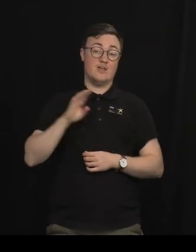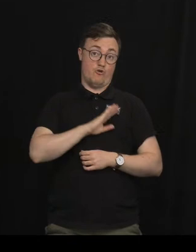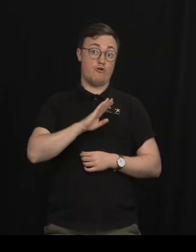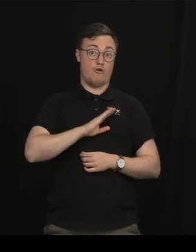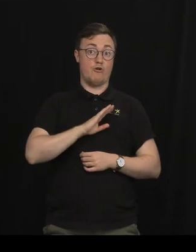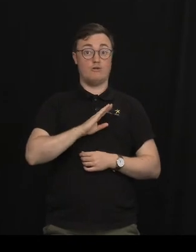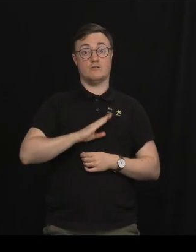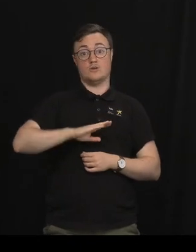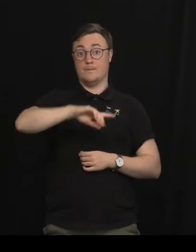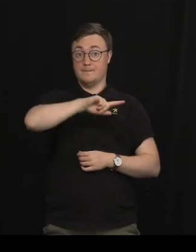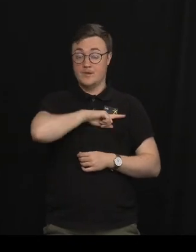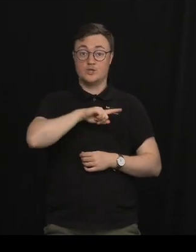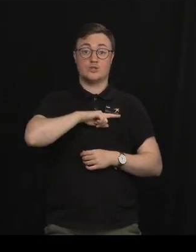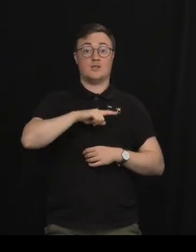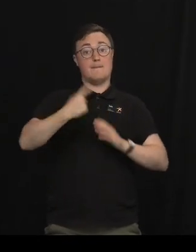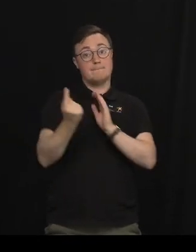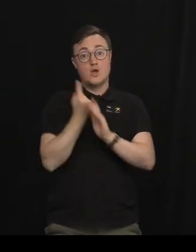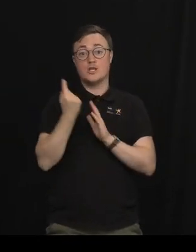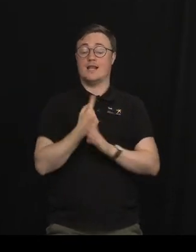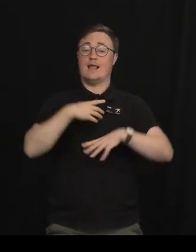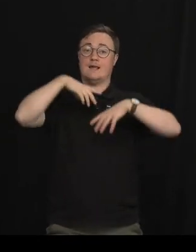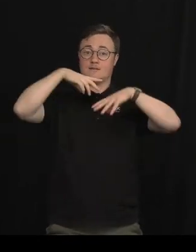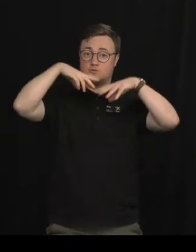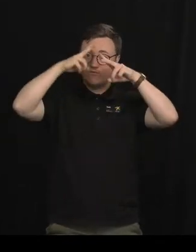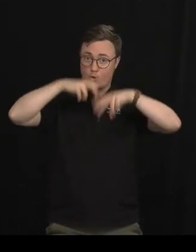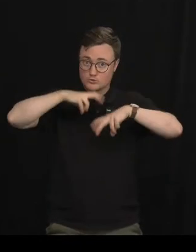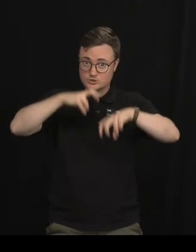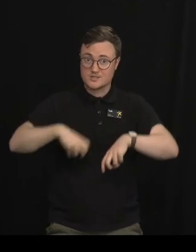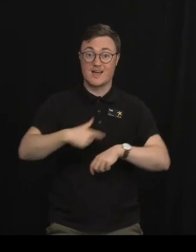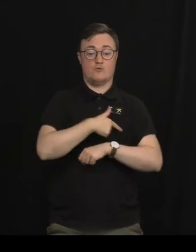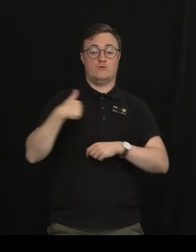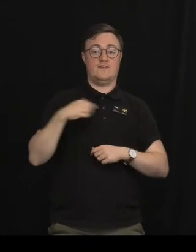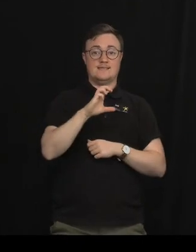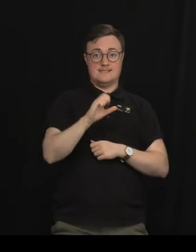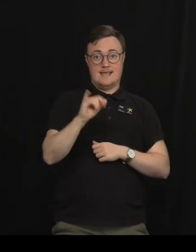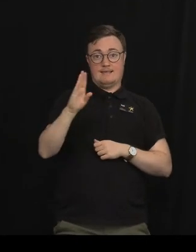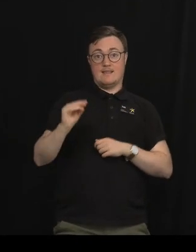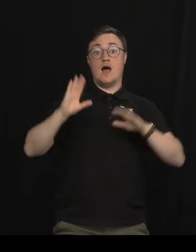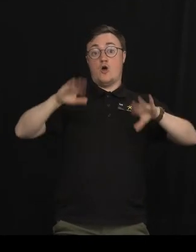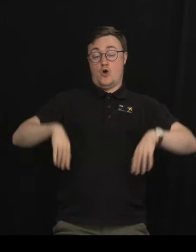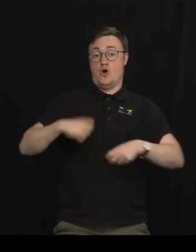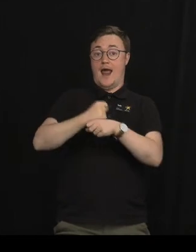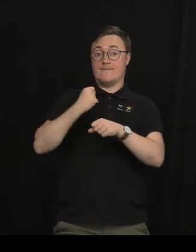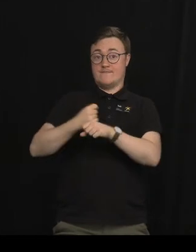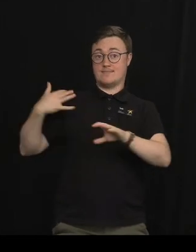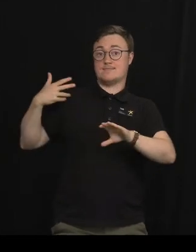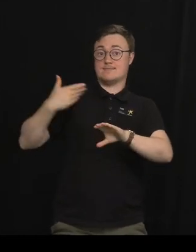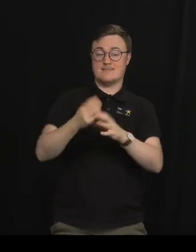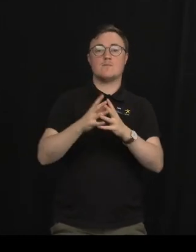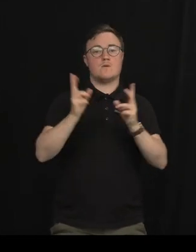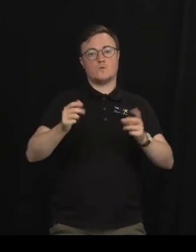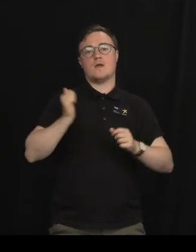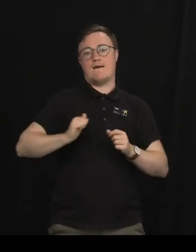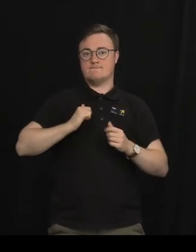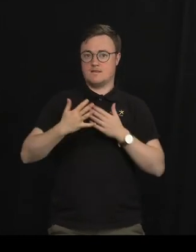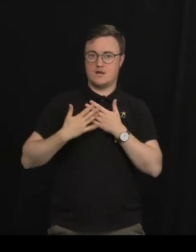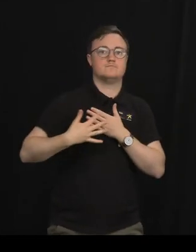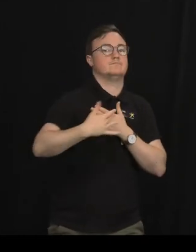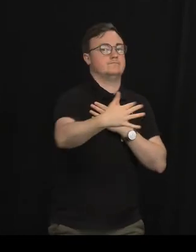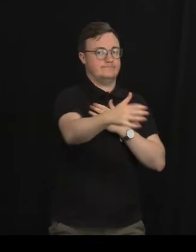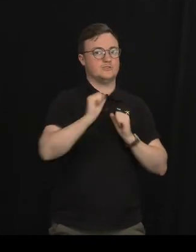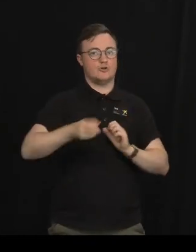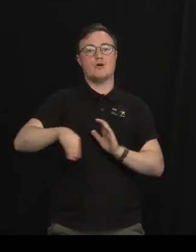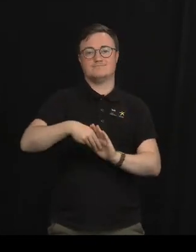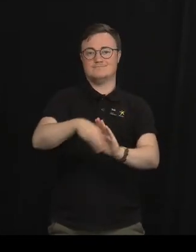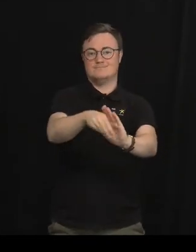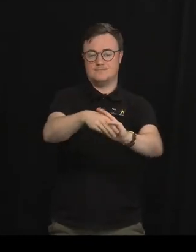quite a substantial research component that SIDA that can be used and will be used also in the future for this field. One important thing